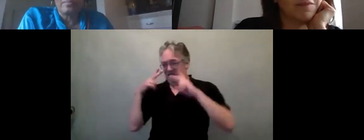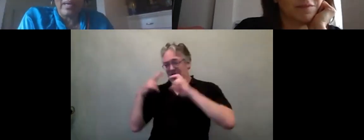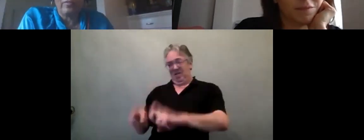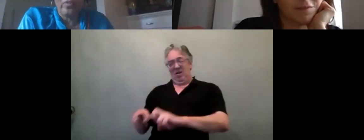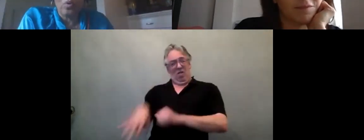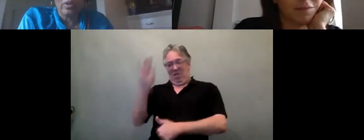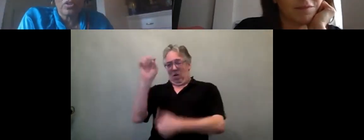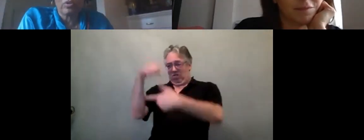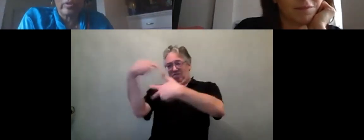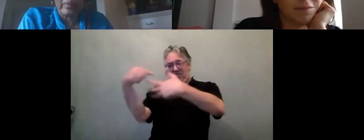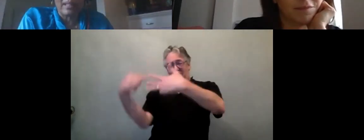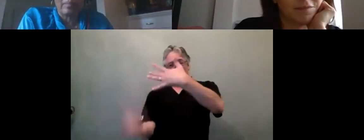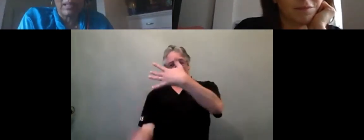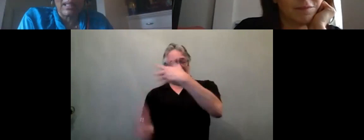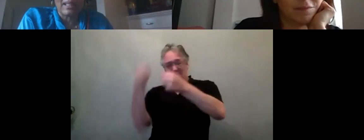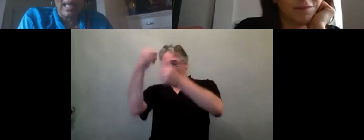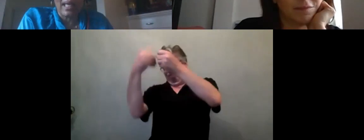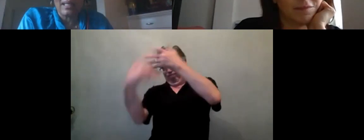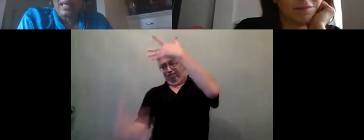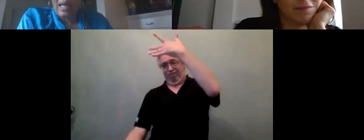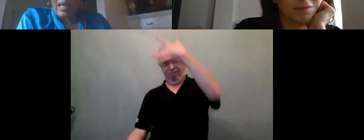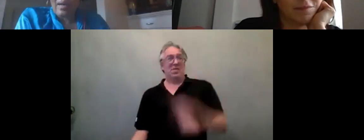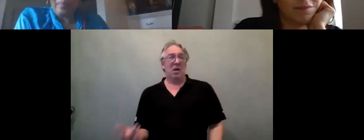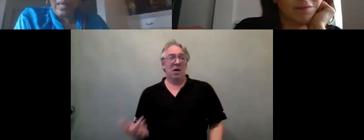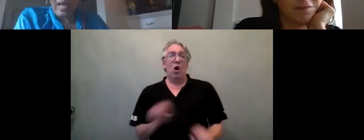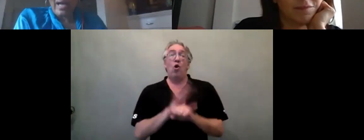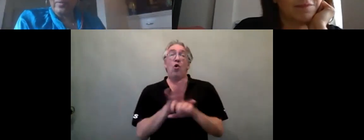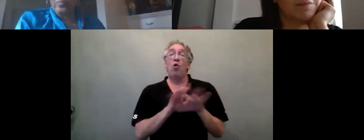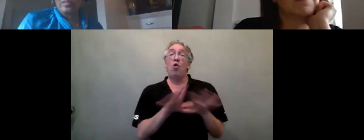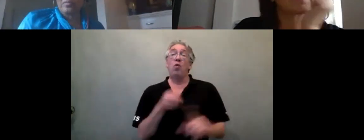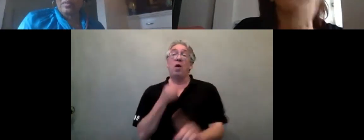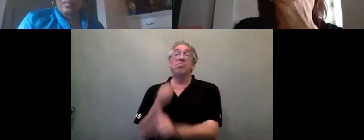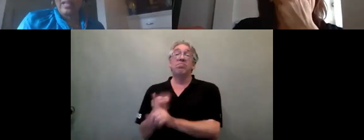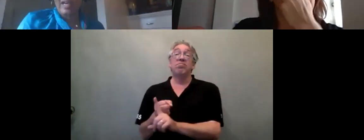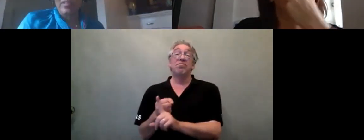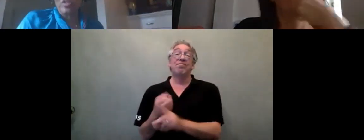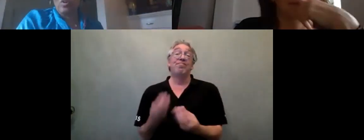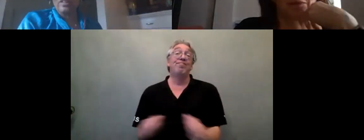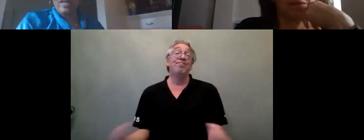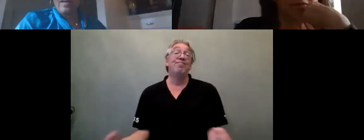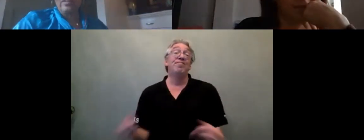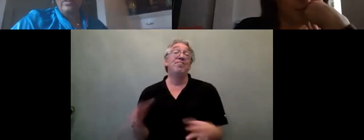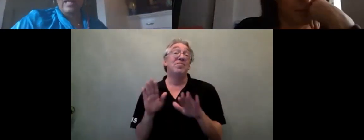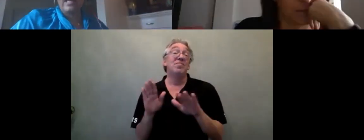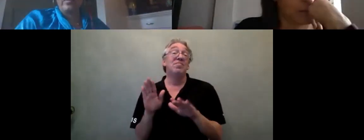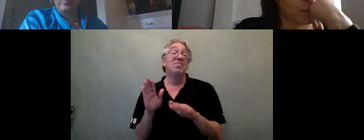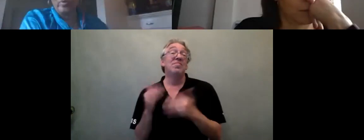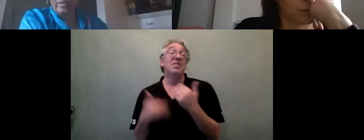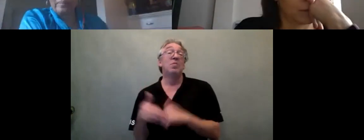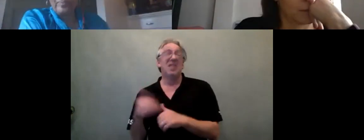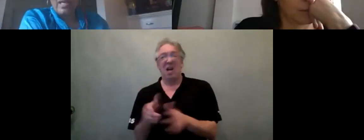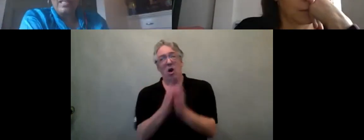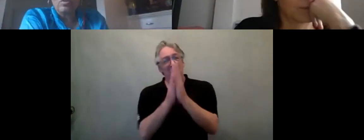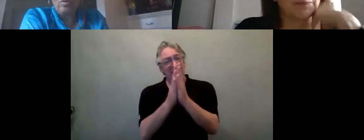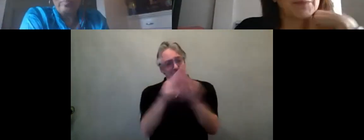what this meant for children with disabilities. And I would encourage you all to have a look at our